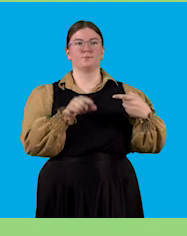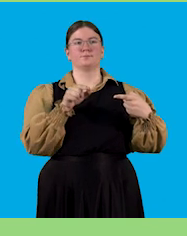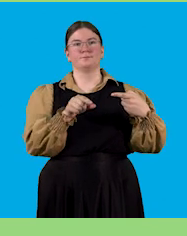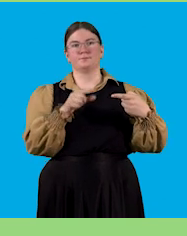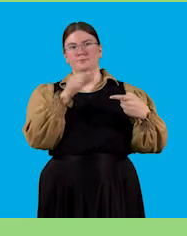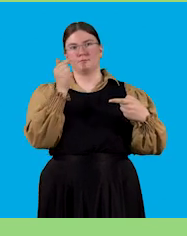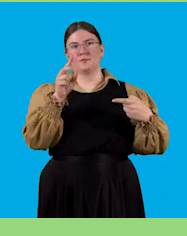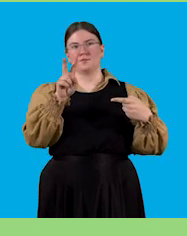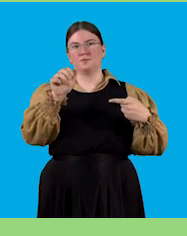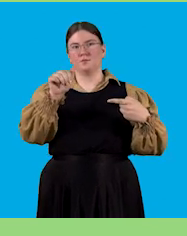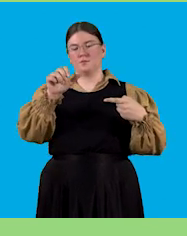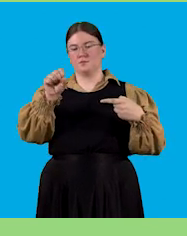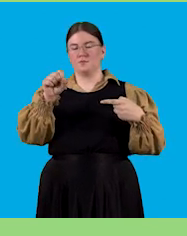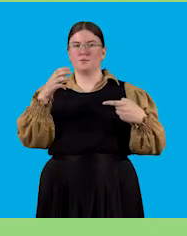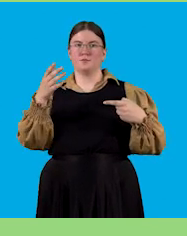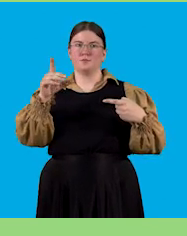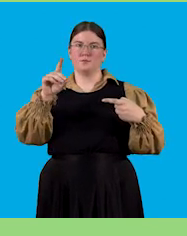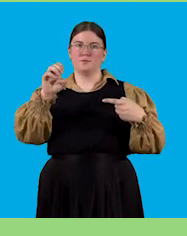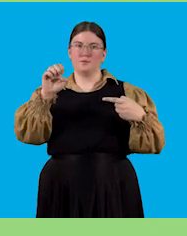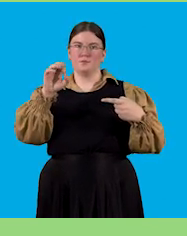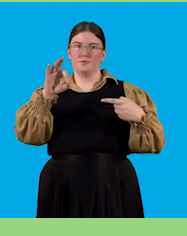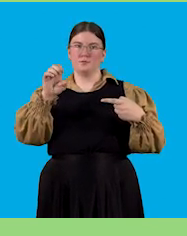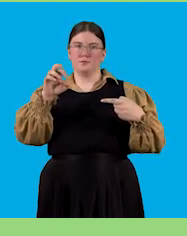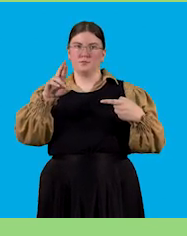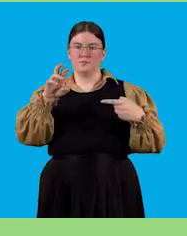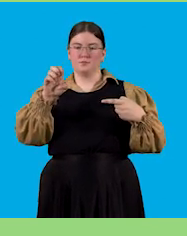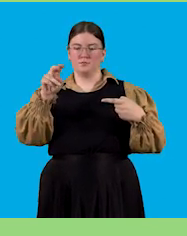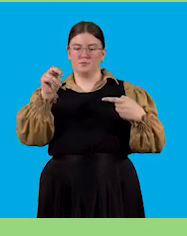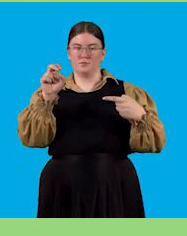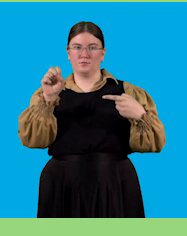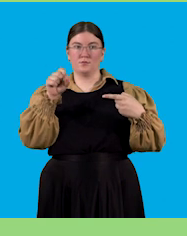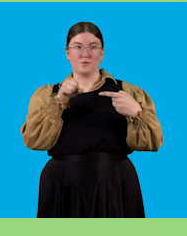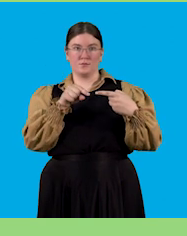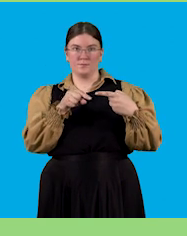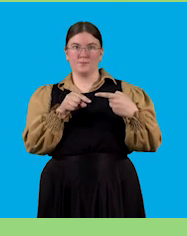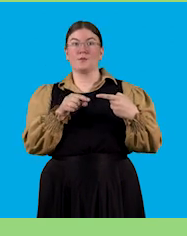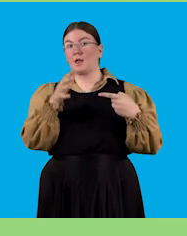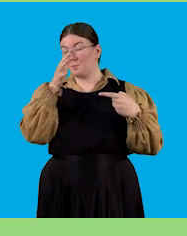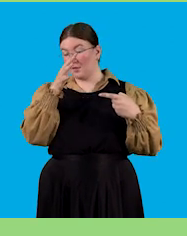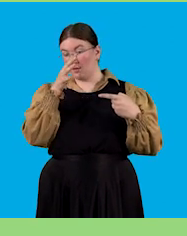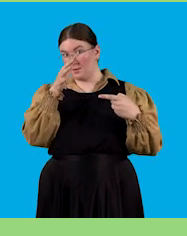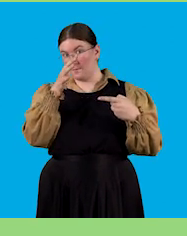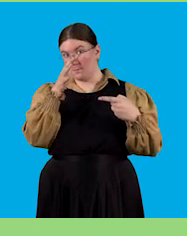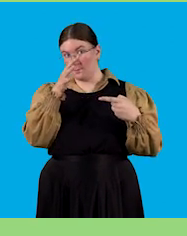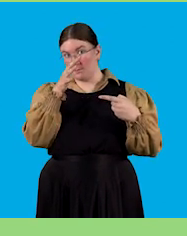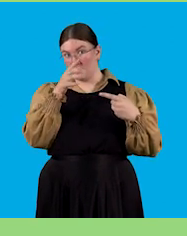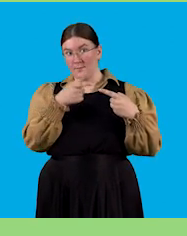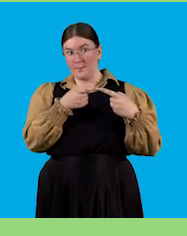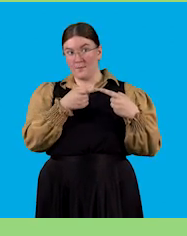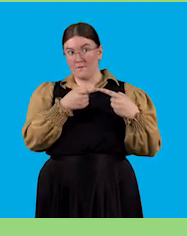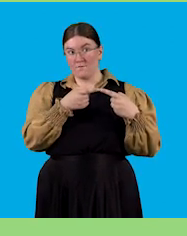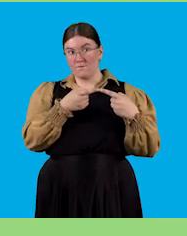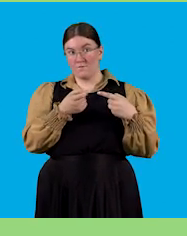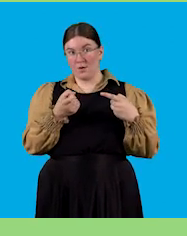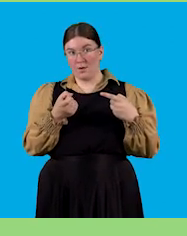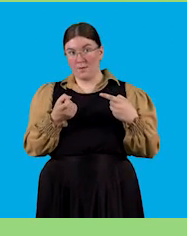It is called the vas deferens. It is a duct that allows sperm to travel from the